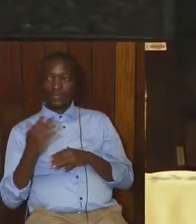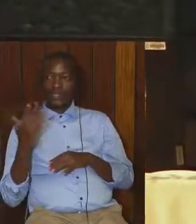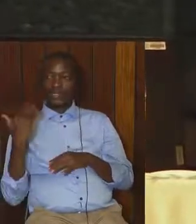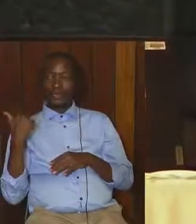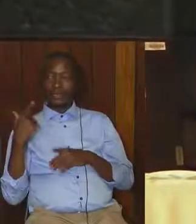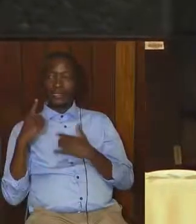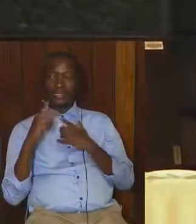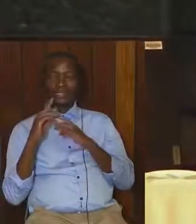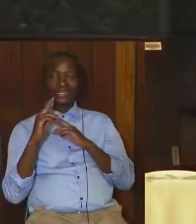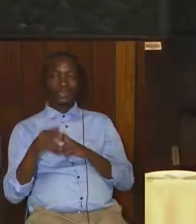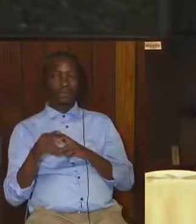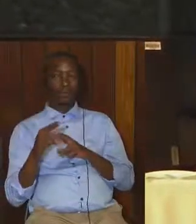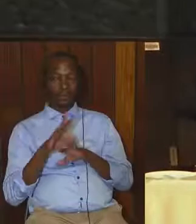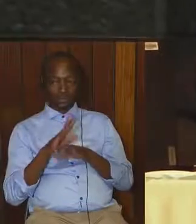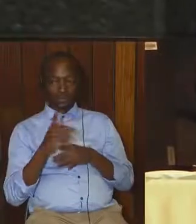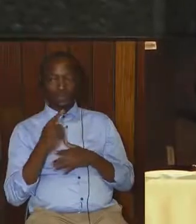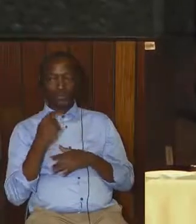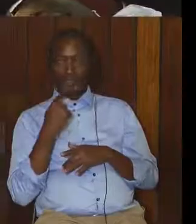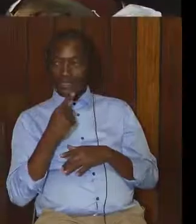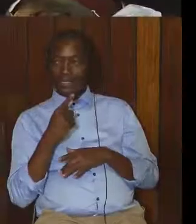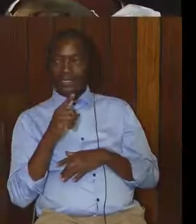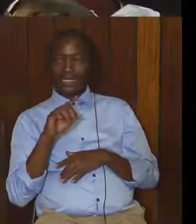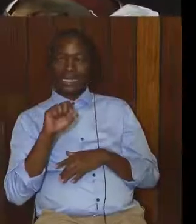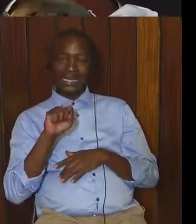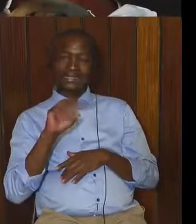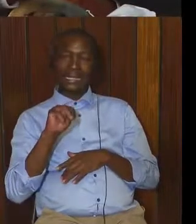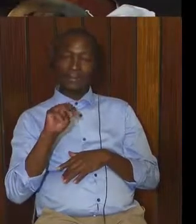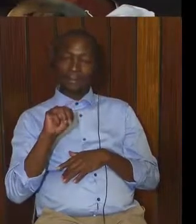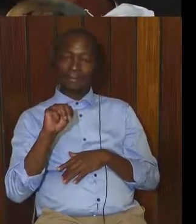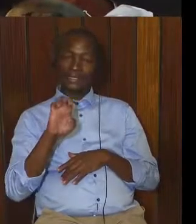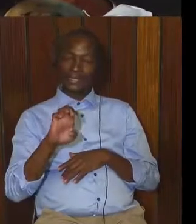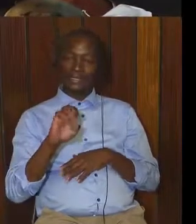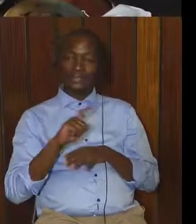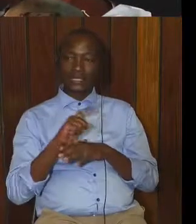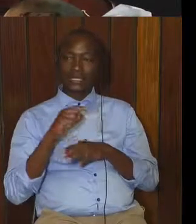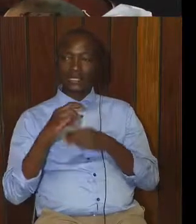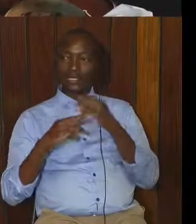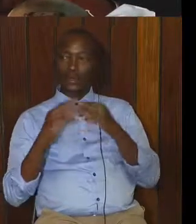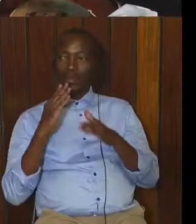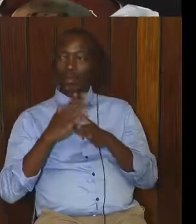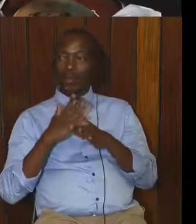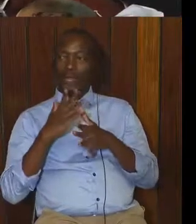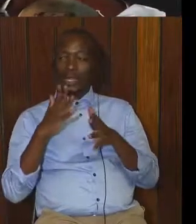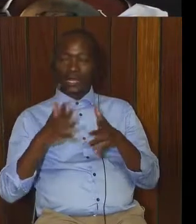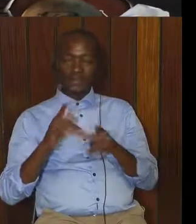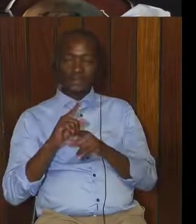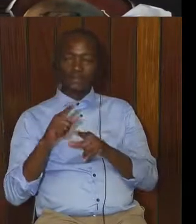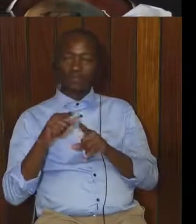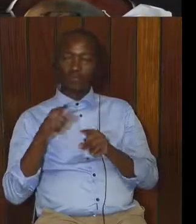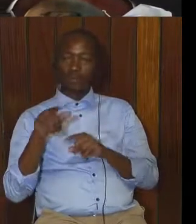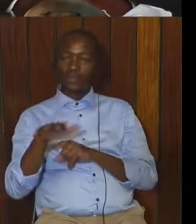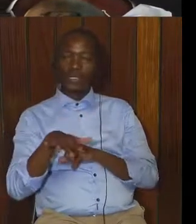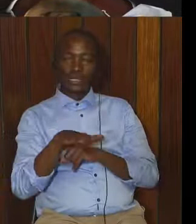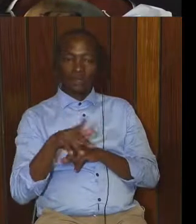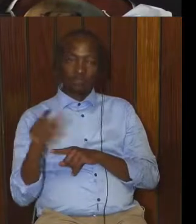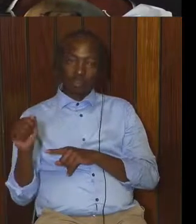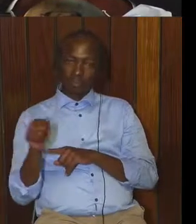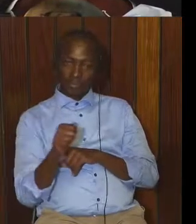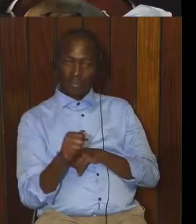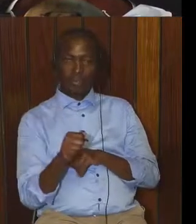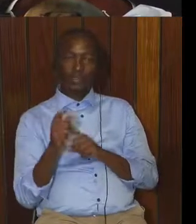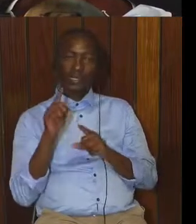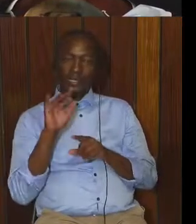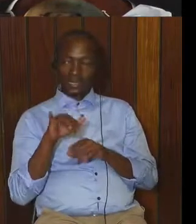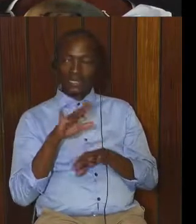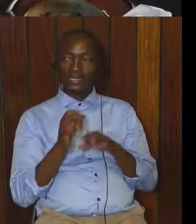that the SMMEs and the workers from around the area will be appointed. That has happened, and